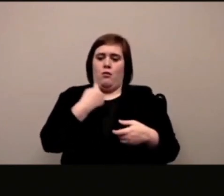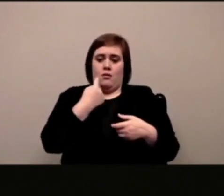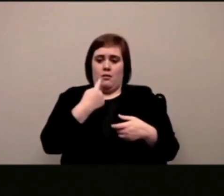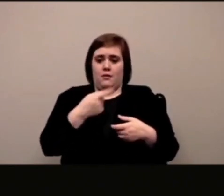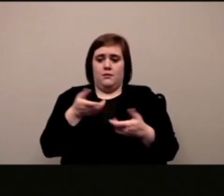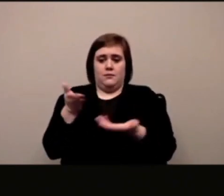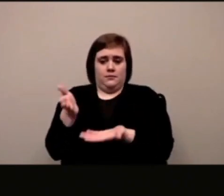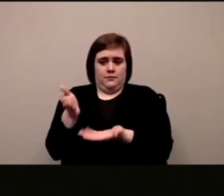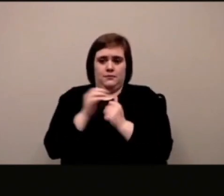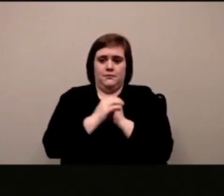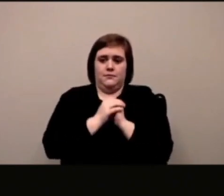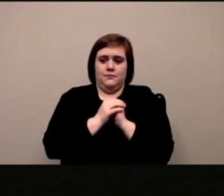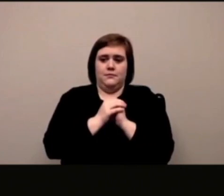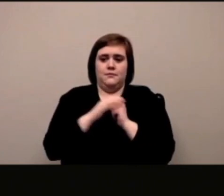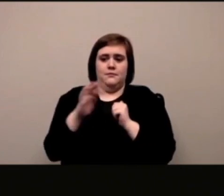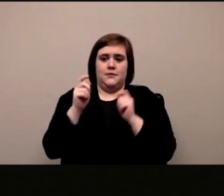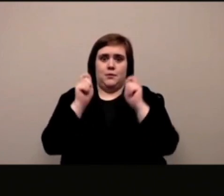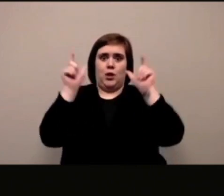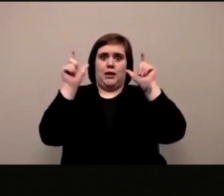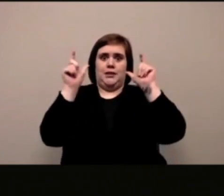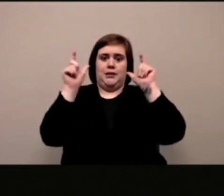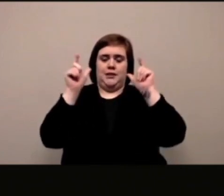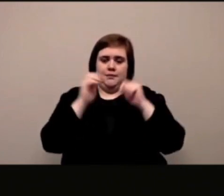I think, surprised.